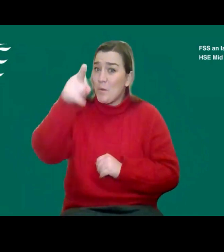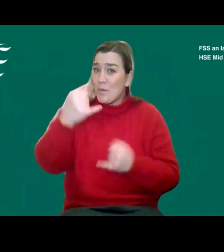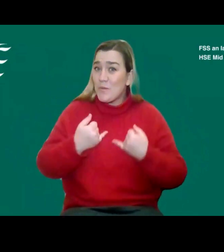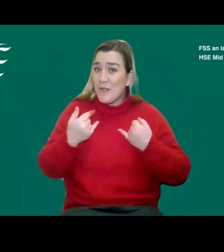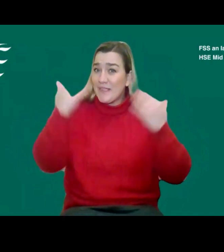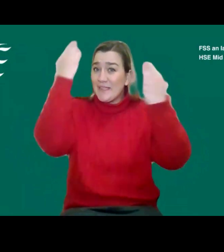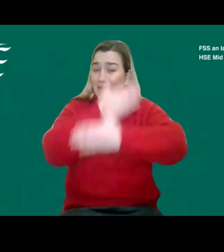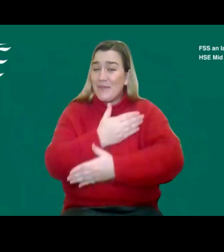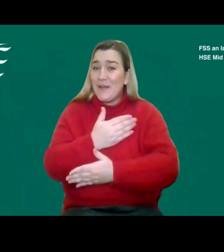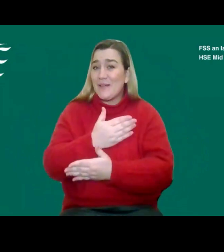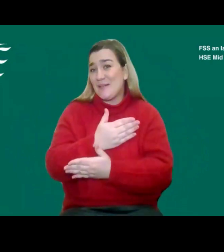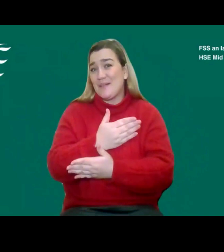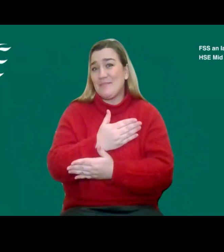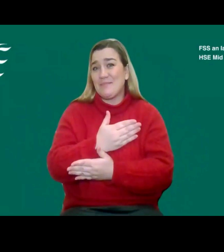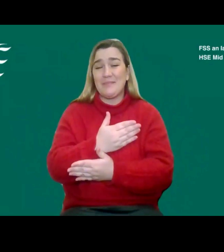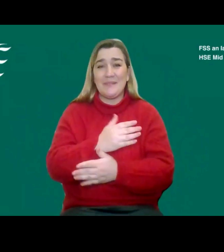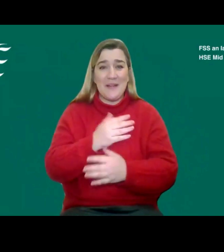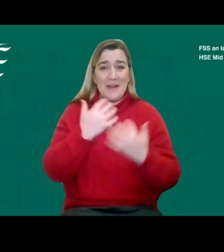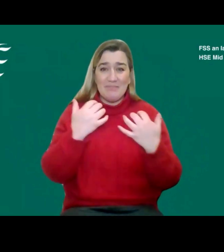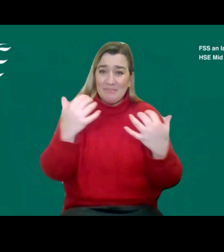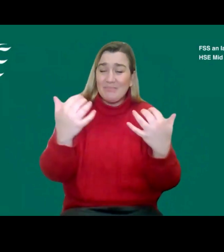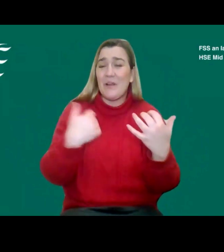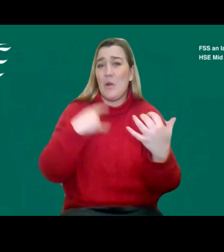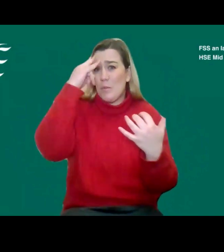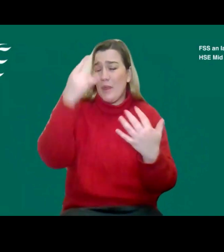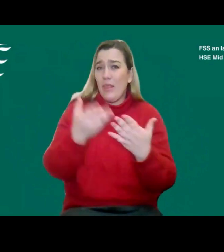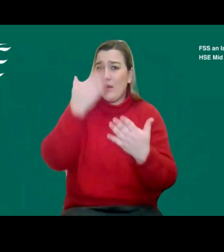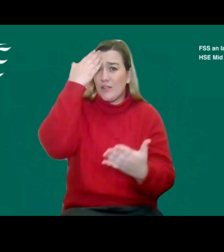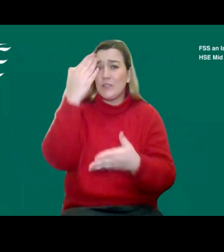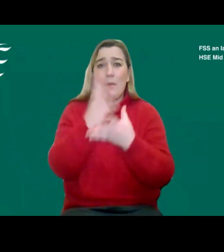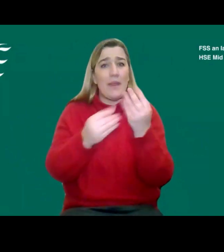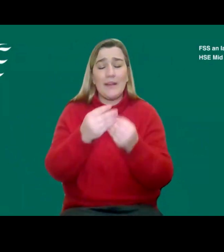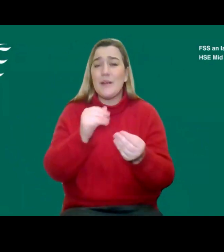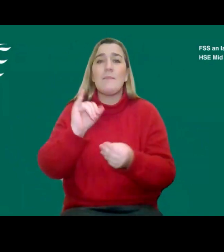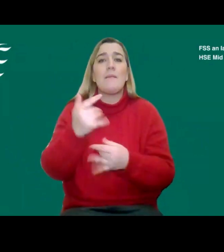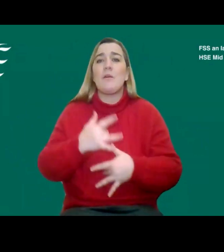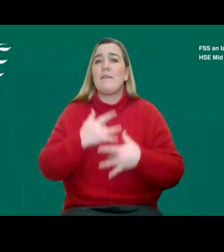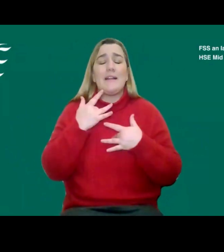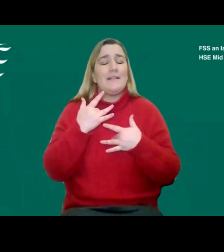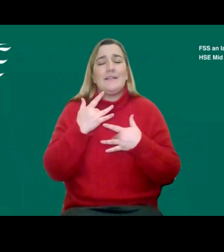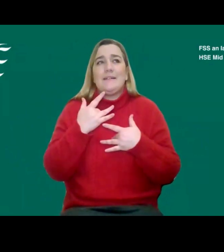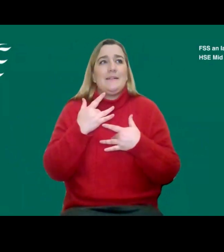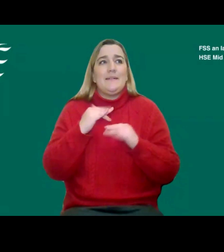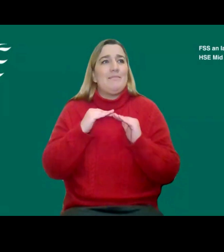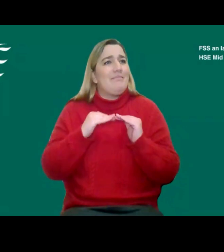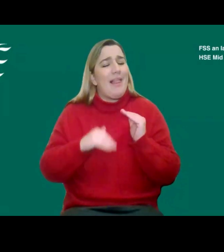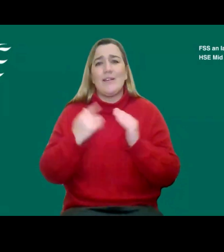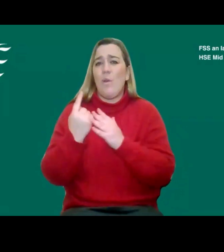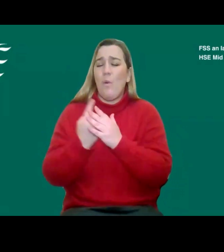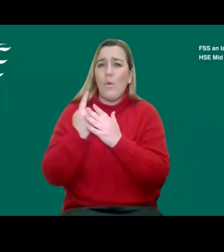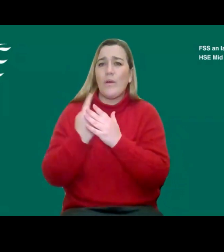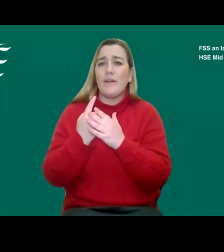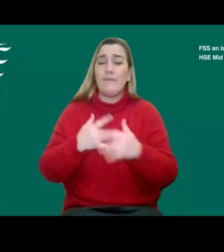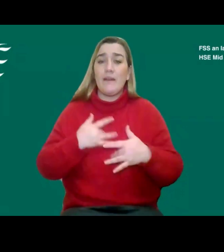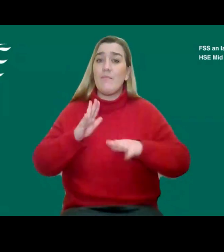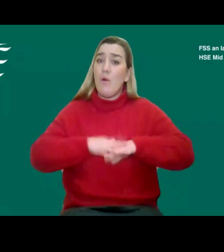webinar, that you learn something valuable for you, that maybe you feel less alone in this journey, and that you feel more empowered